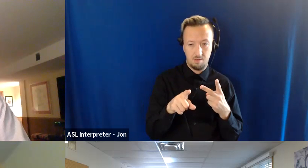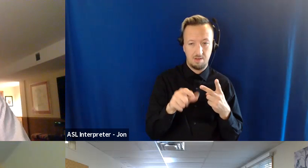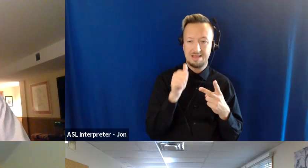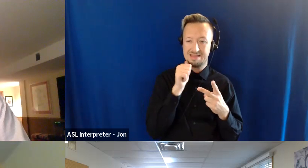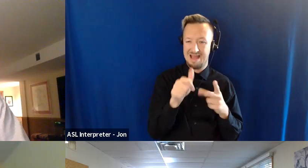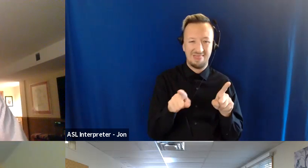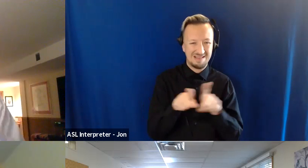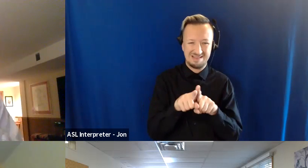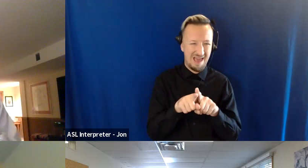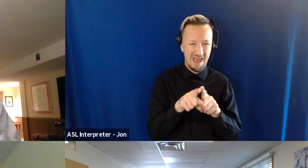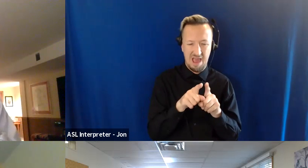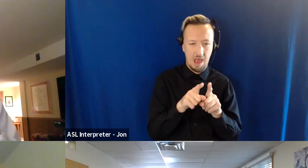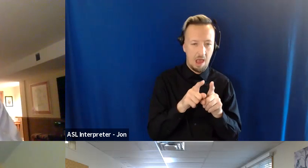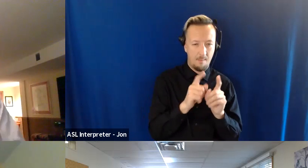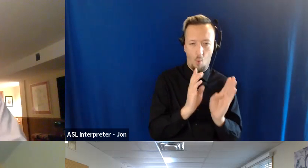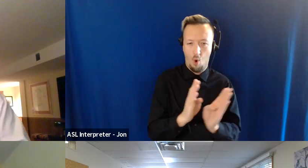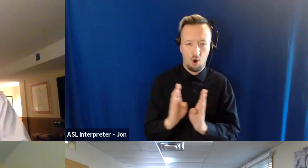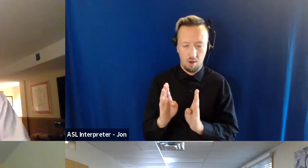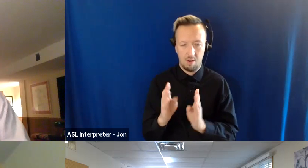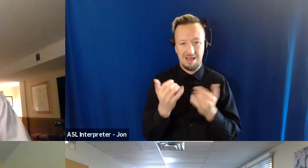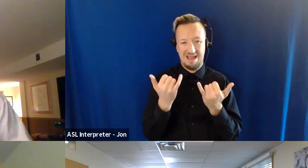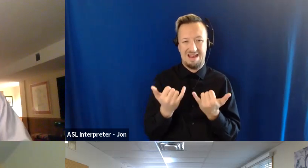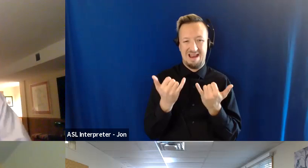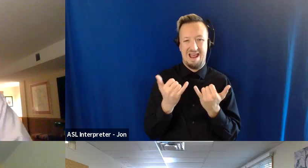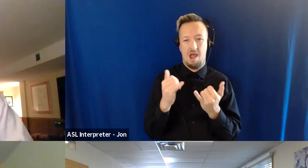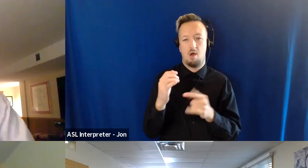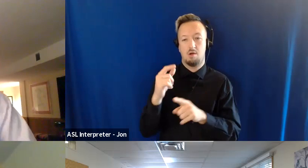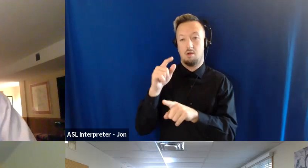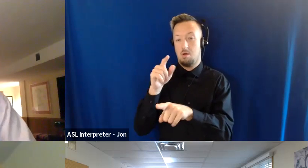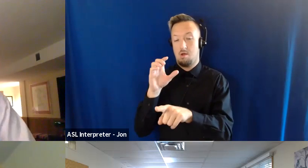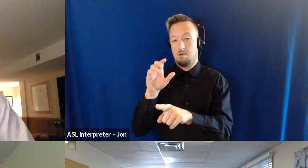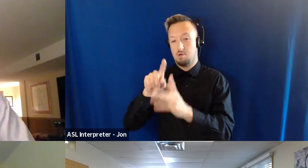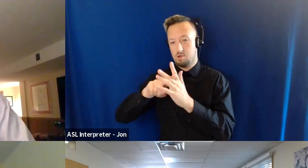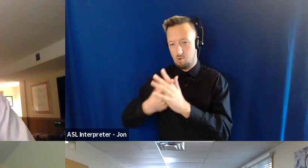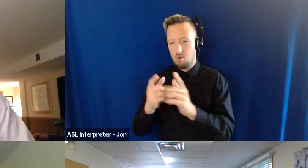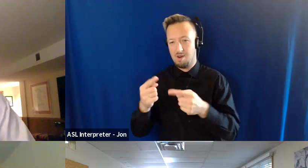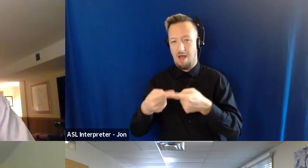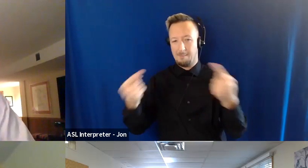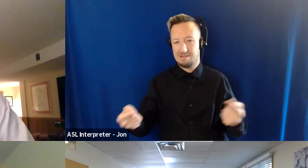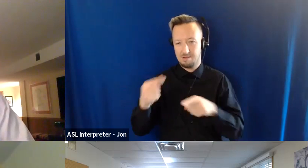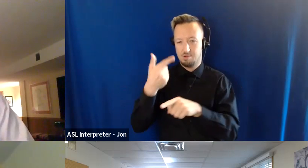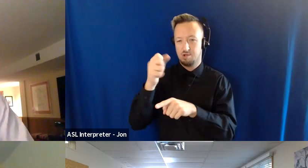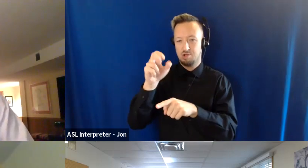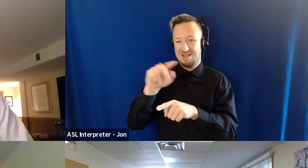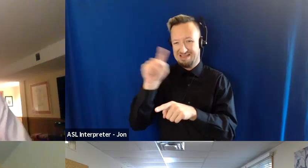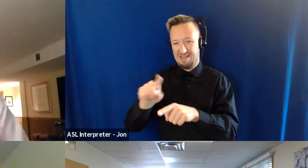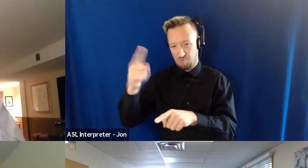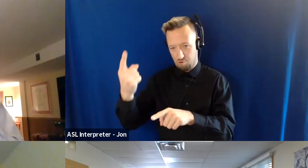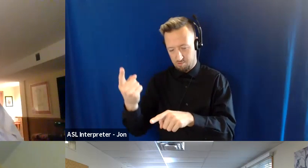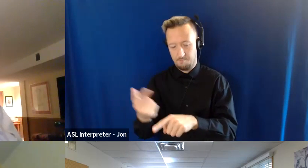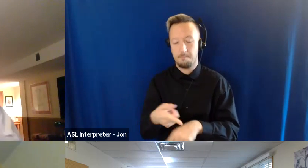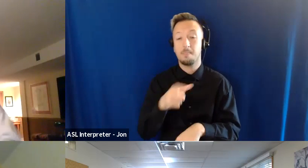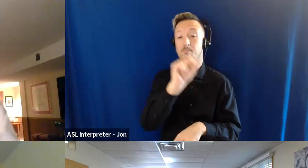We're going to start with Gen Z, Andrew. And here's the question.